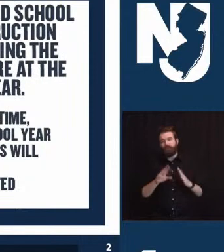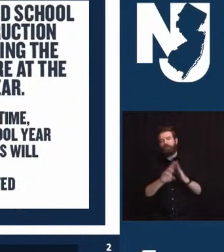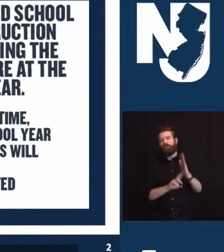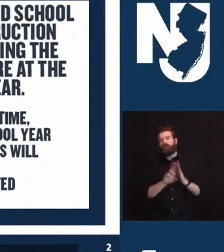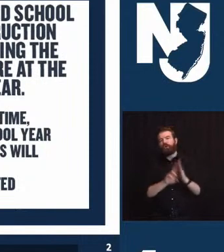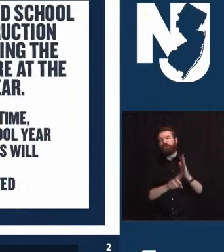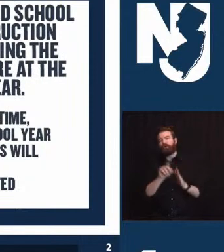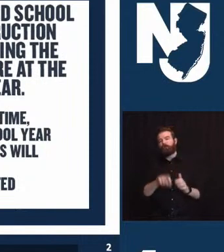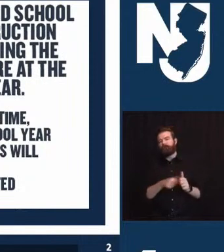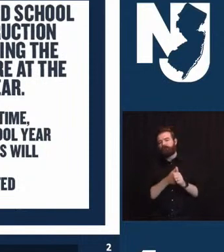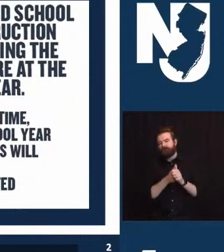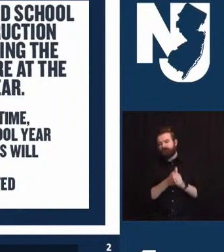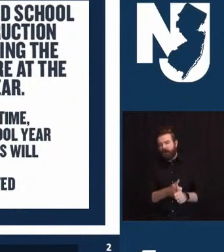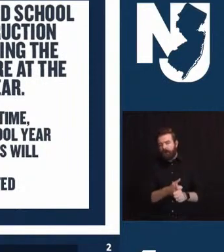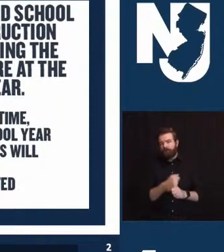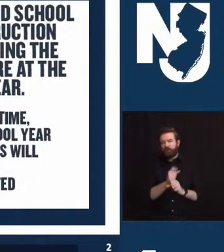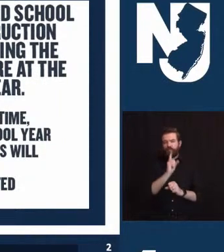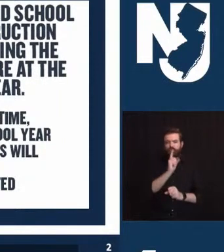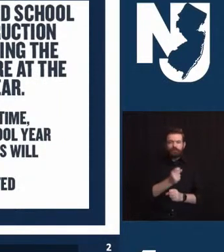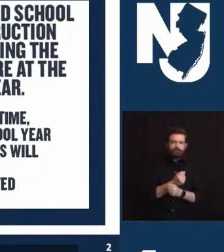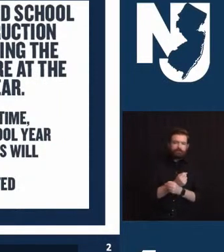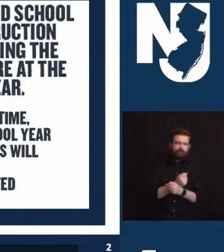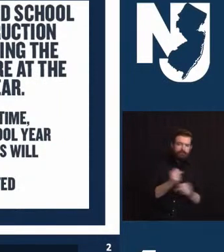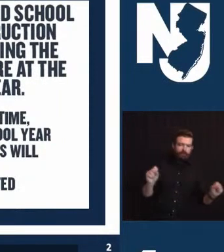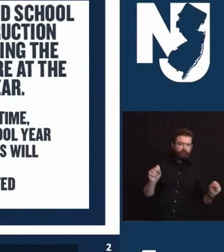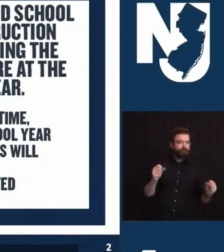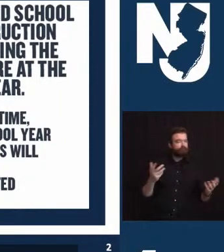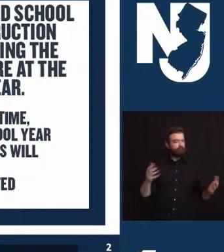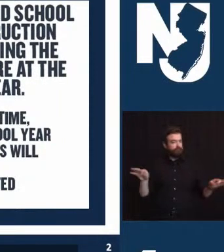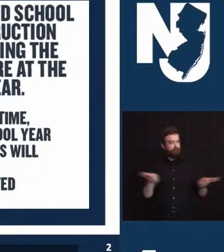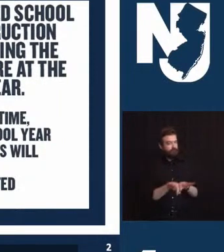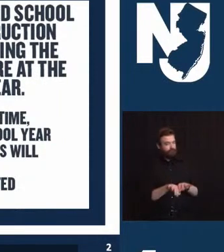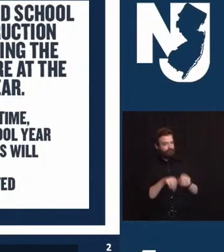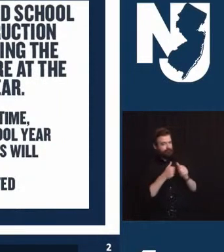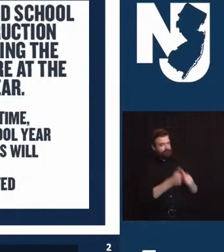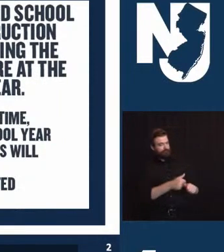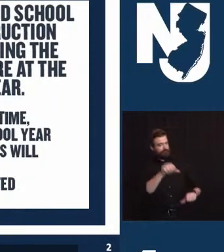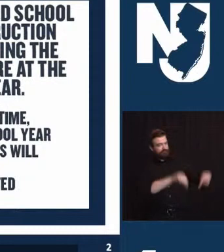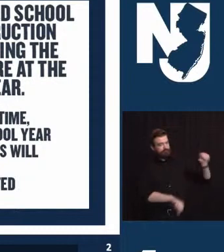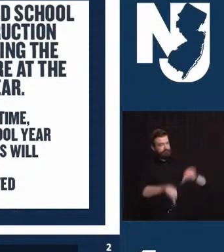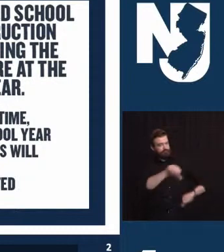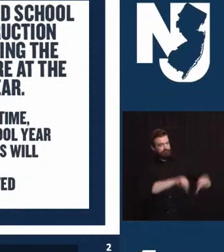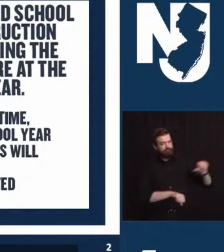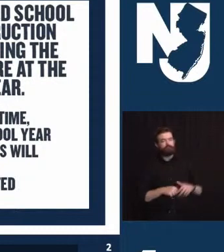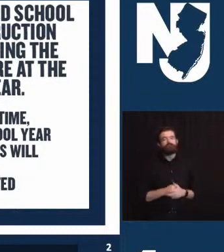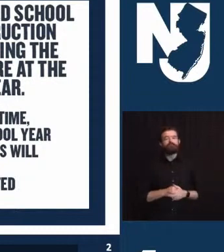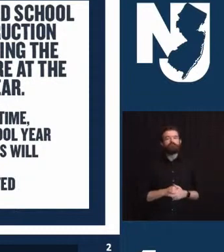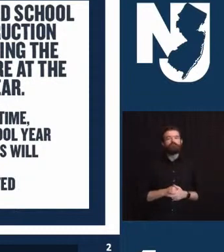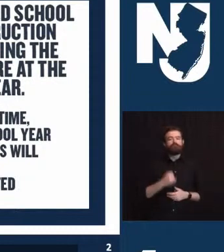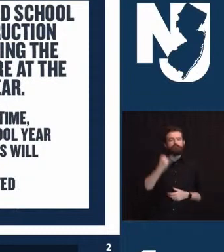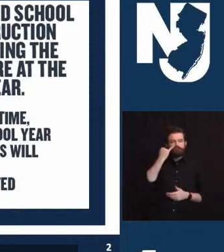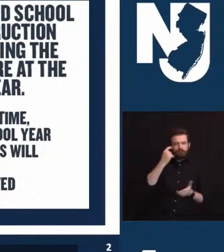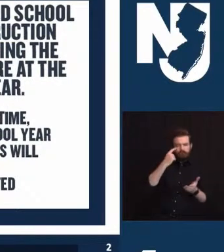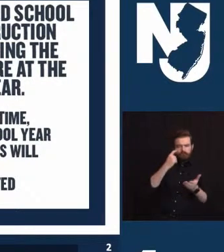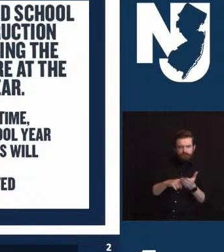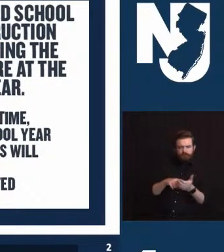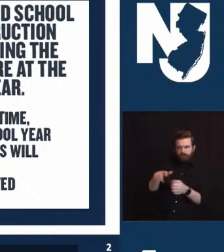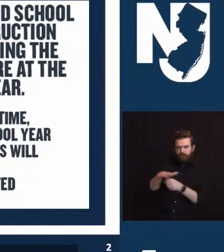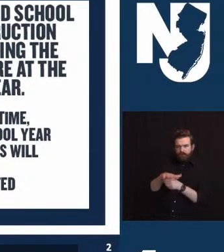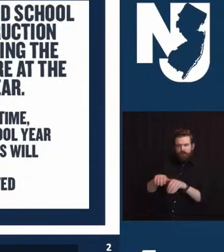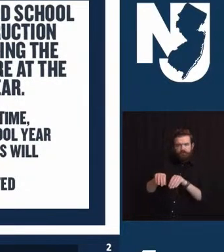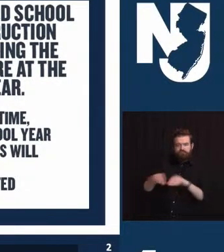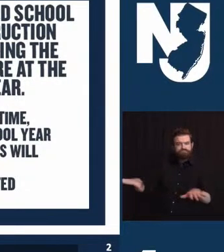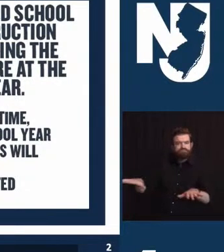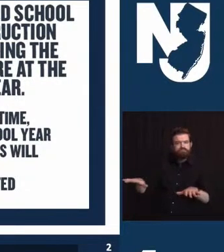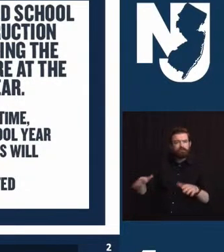we have from the get-go, to follow the science, and should there be a localized outbreak or other emergency, we will act accordingly.